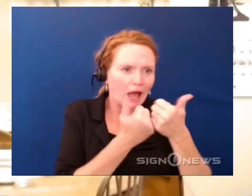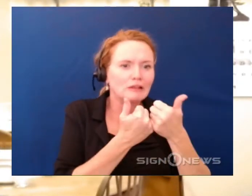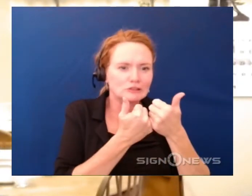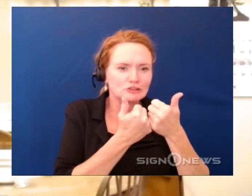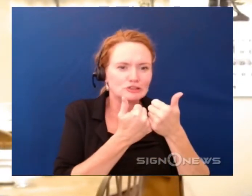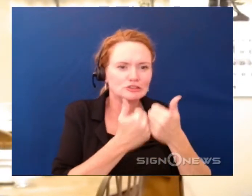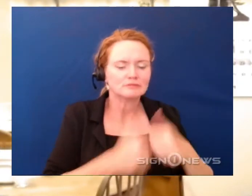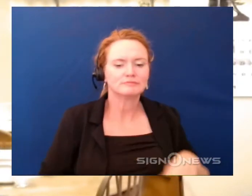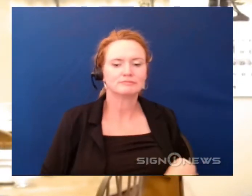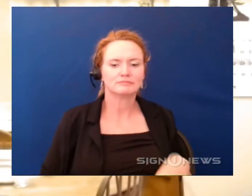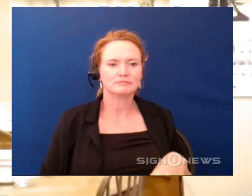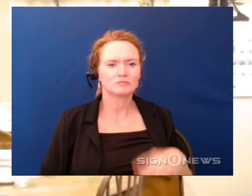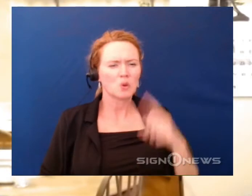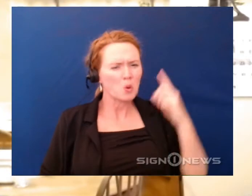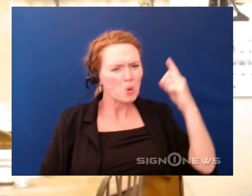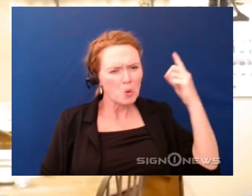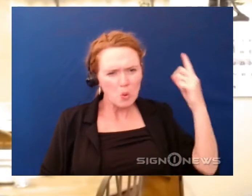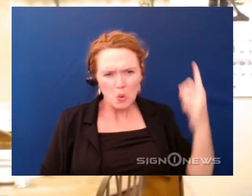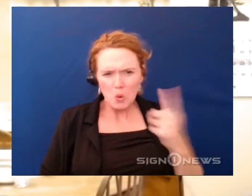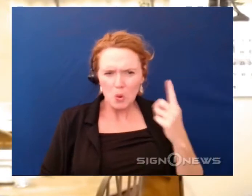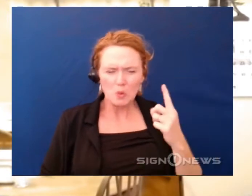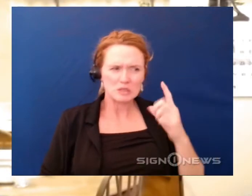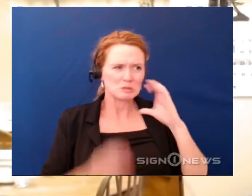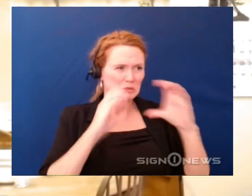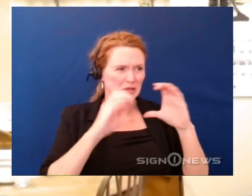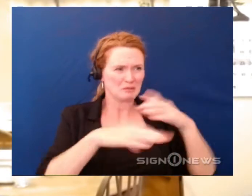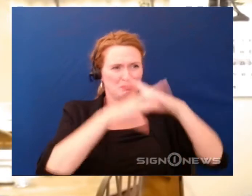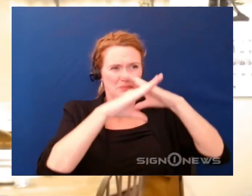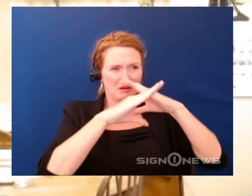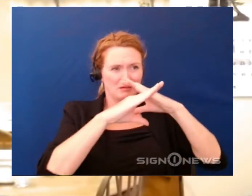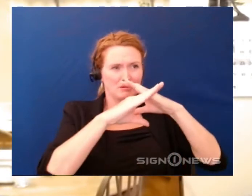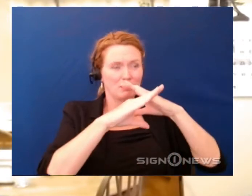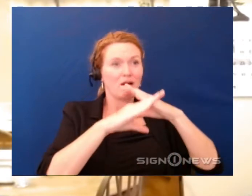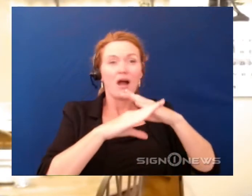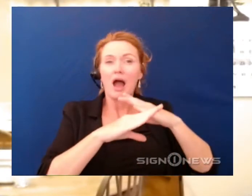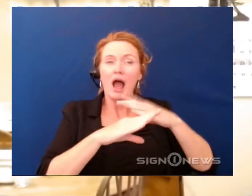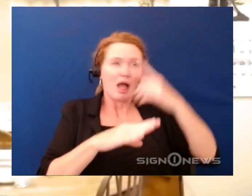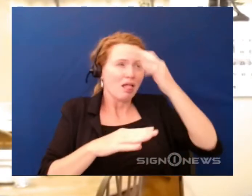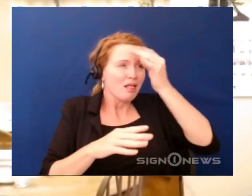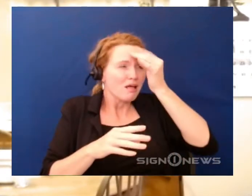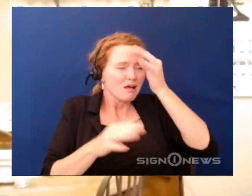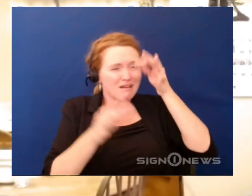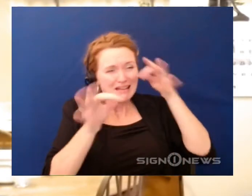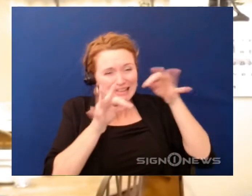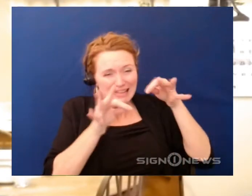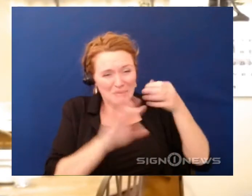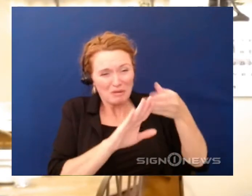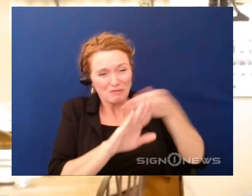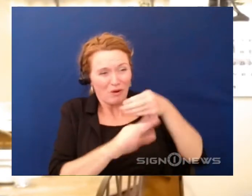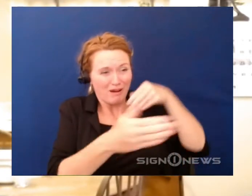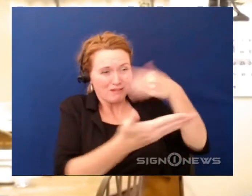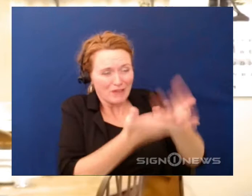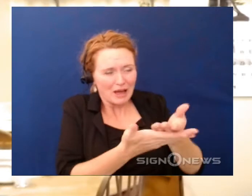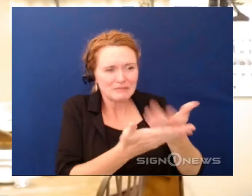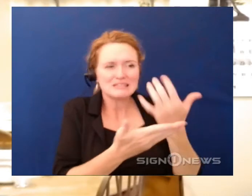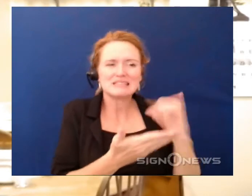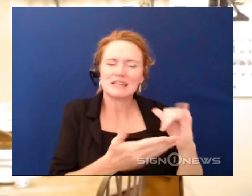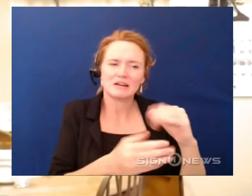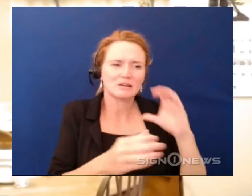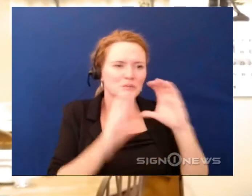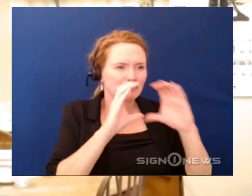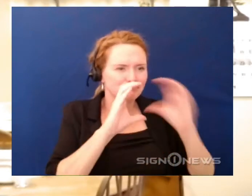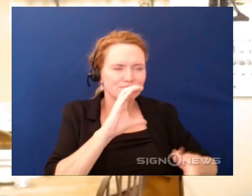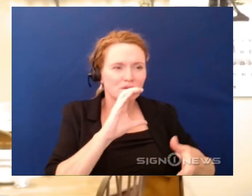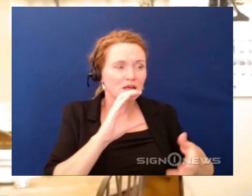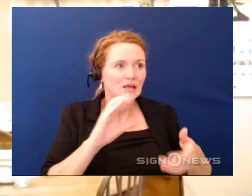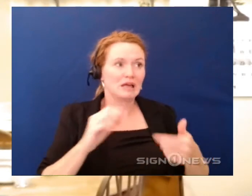There is always a communication barrier no matter how much forethought we do prior to the first visit. There are times where